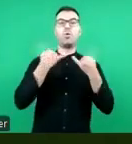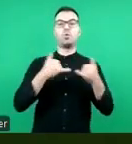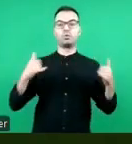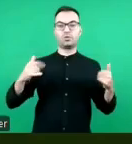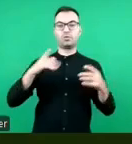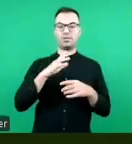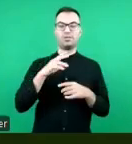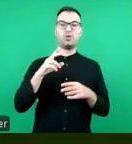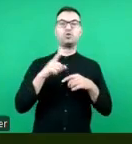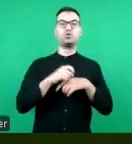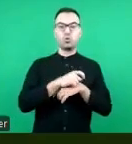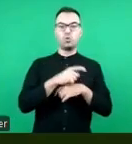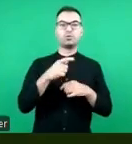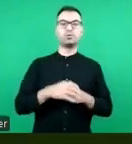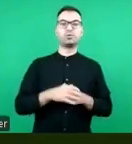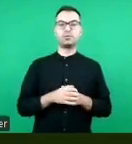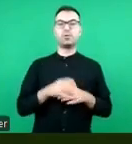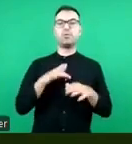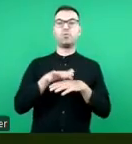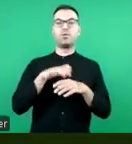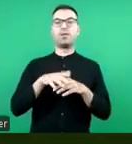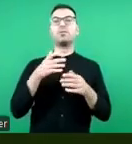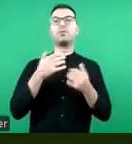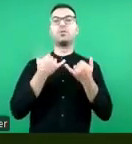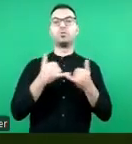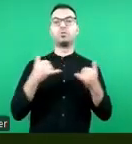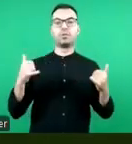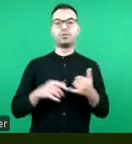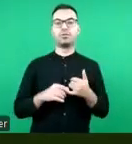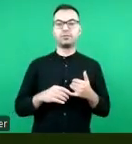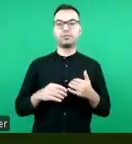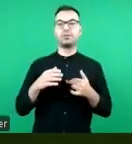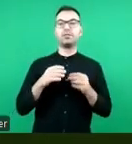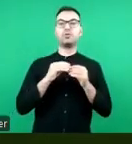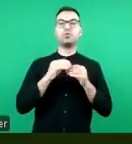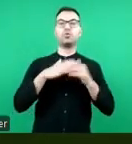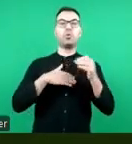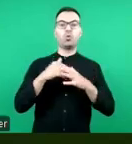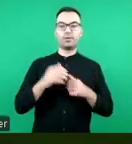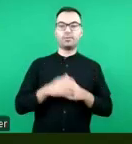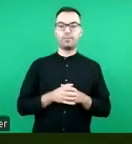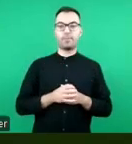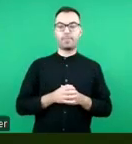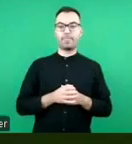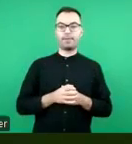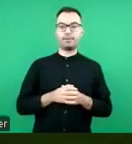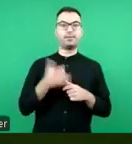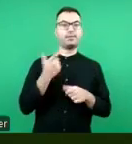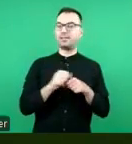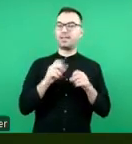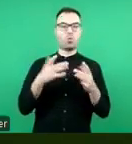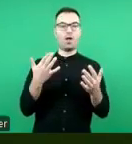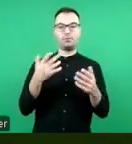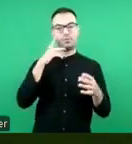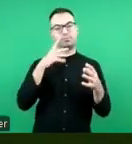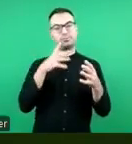beetles were influenced by different structures. So it's actually not that easy to predict